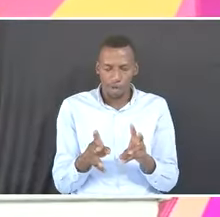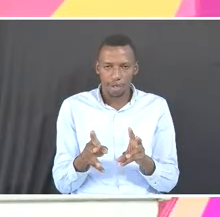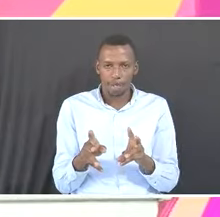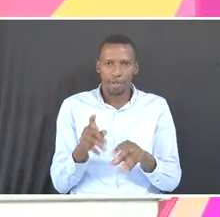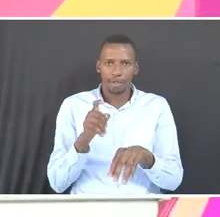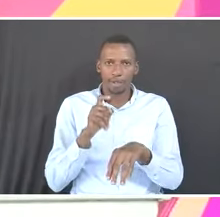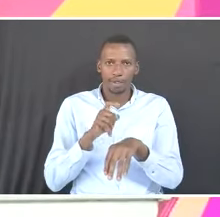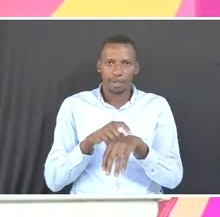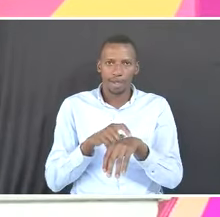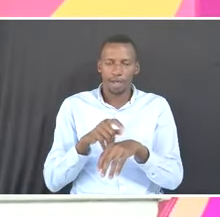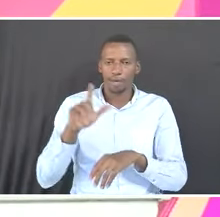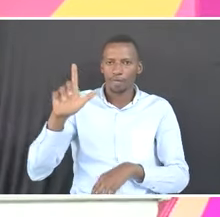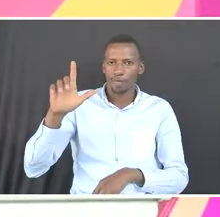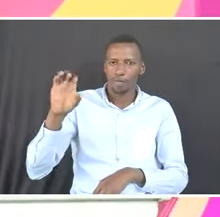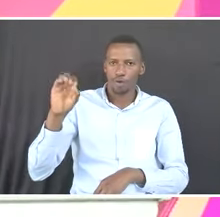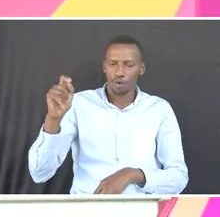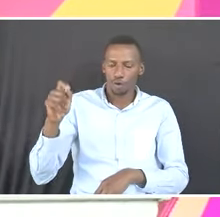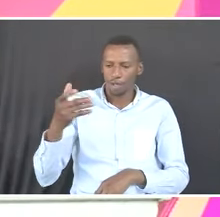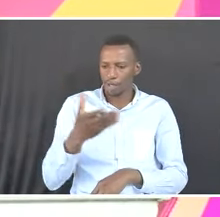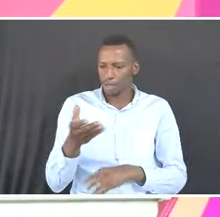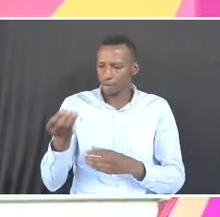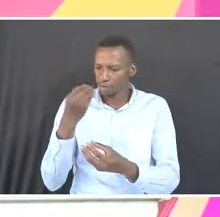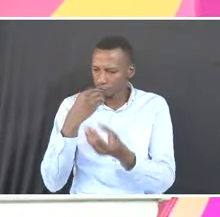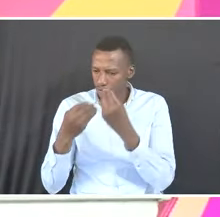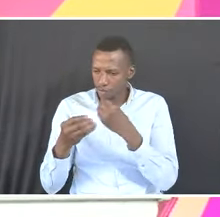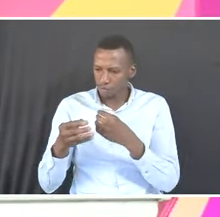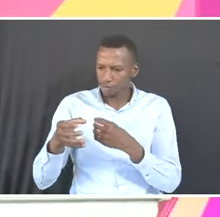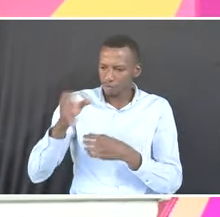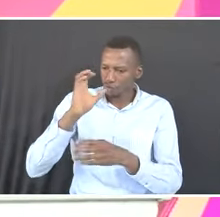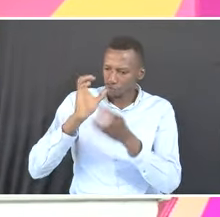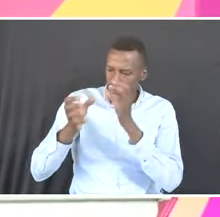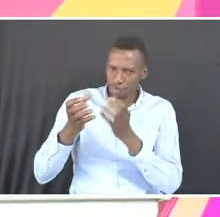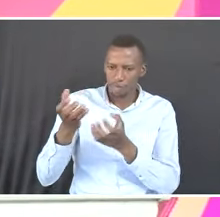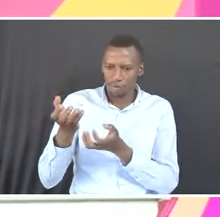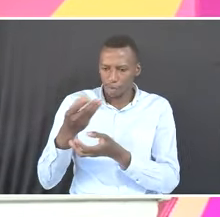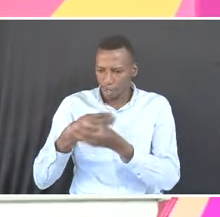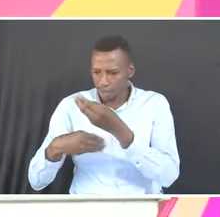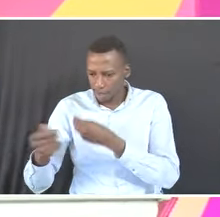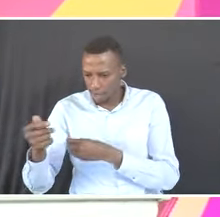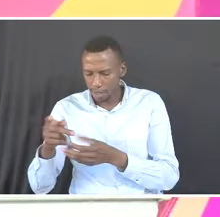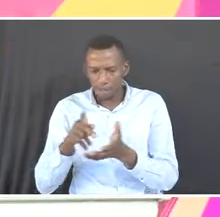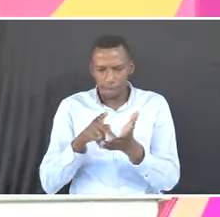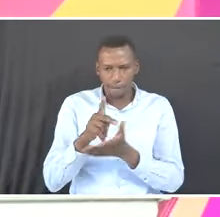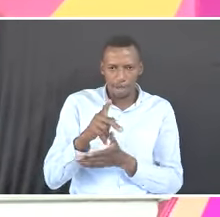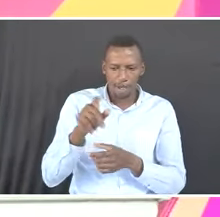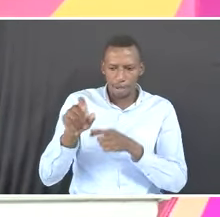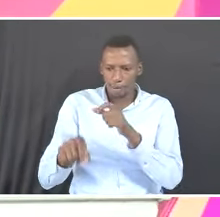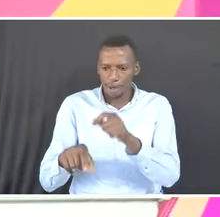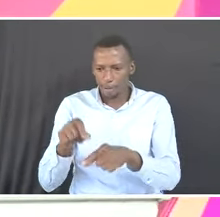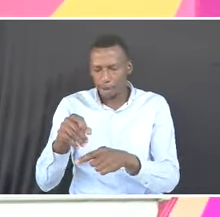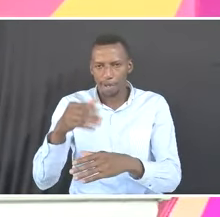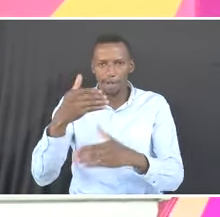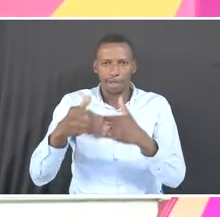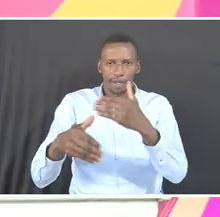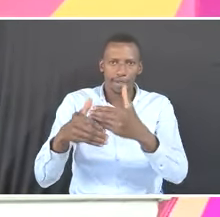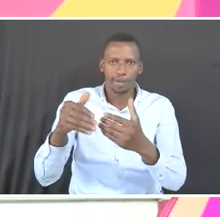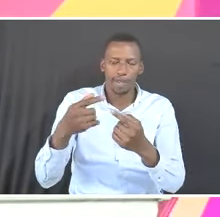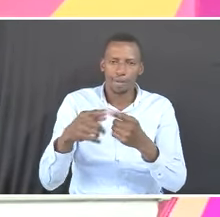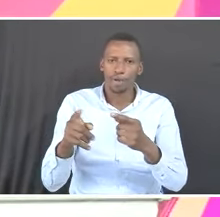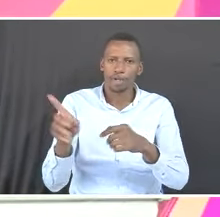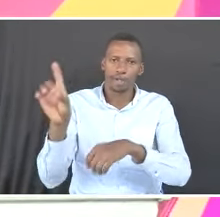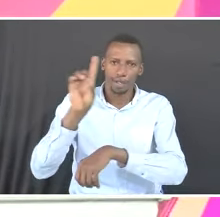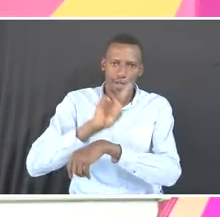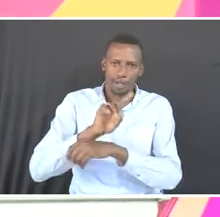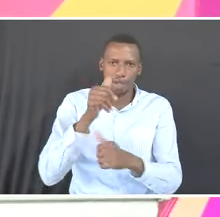of Lot, they ate, they drank, they bought, they sold, they planted, they built. But on the